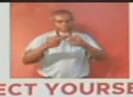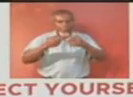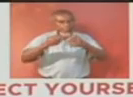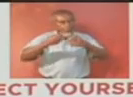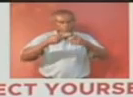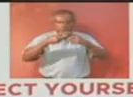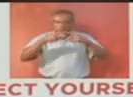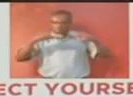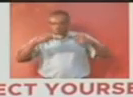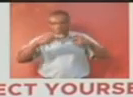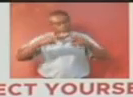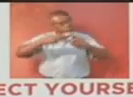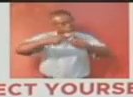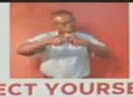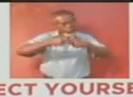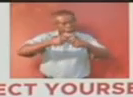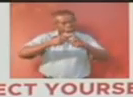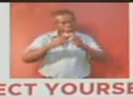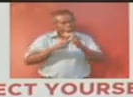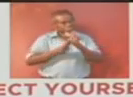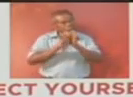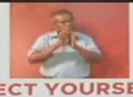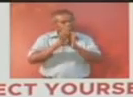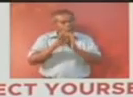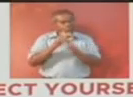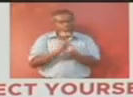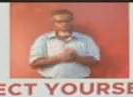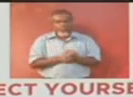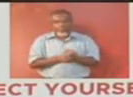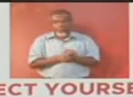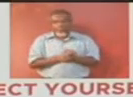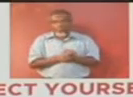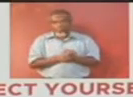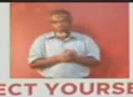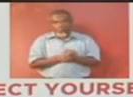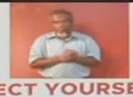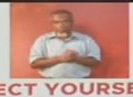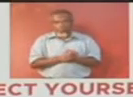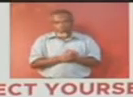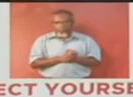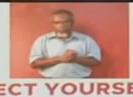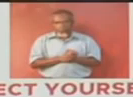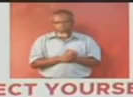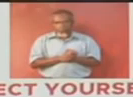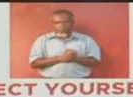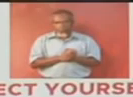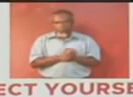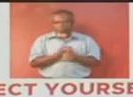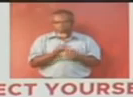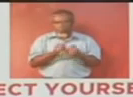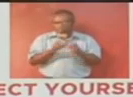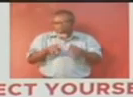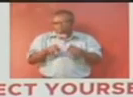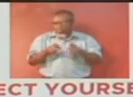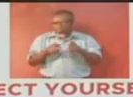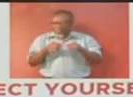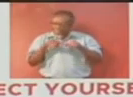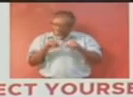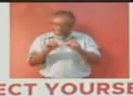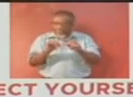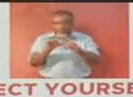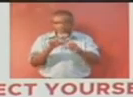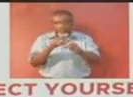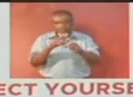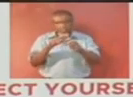Now, the potential, the possibility for someone to still become infected after having a first dose